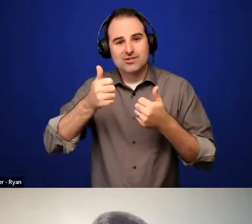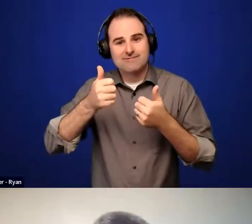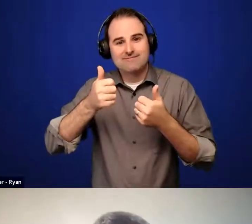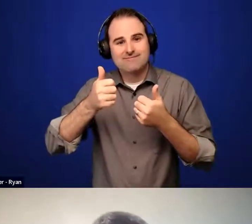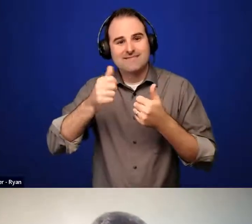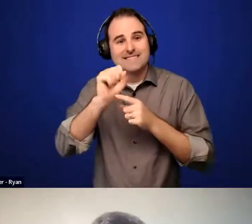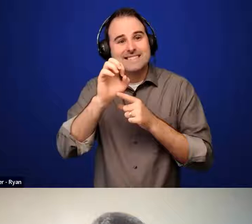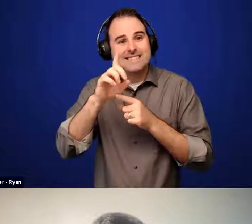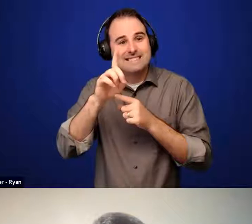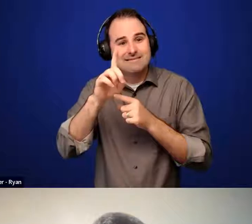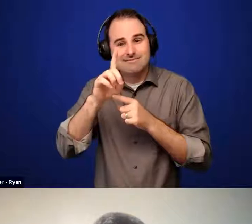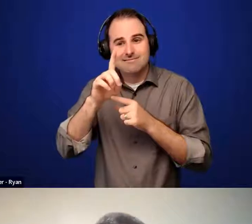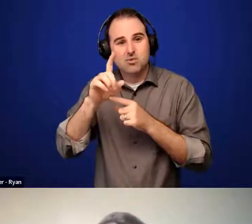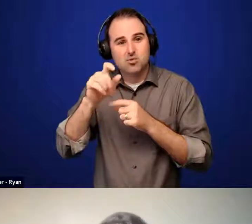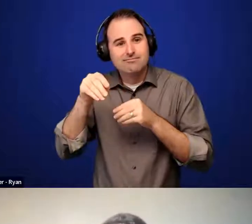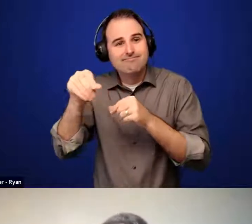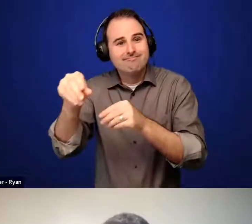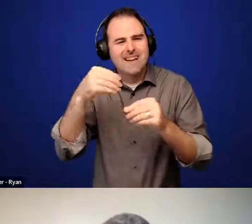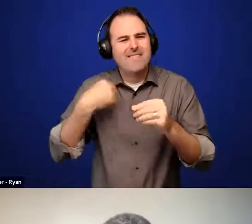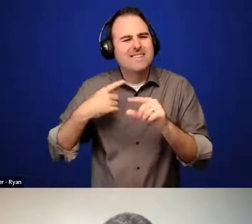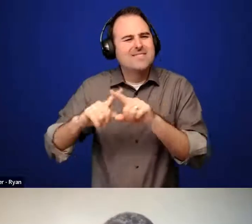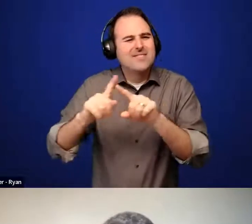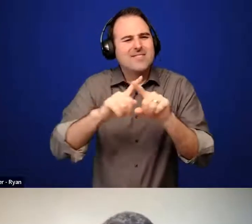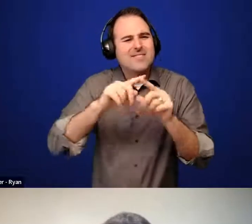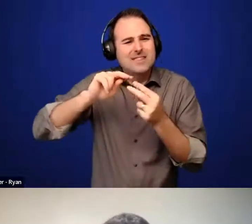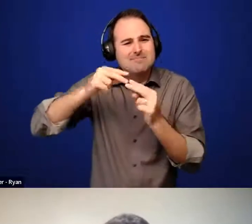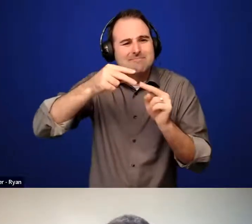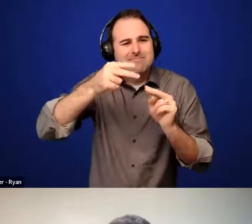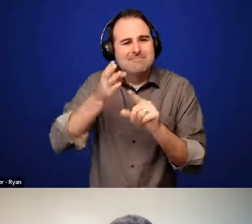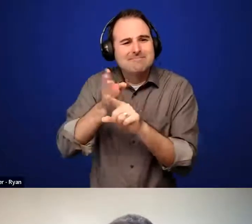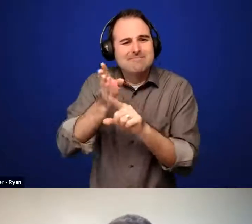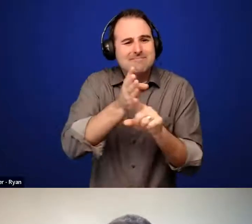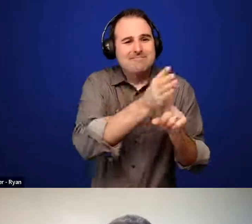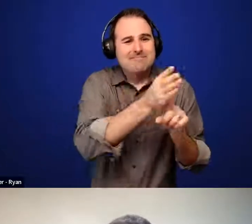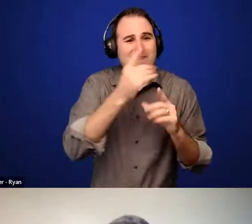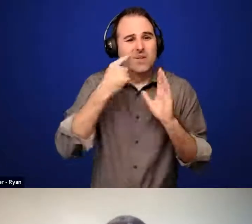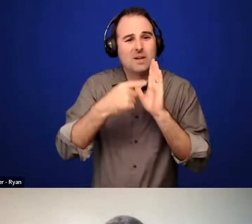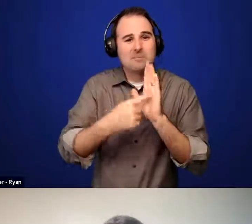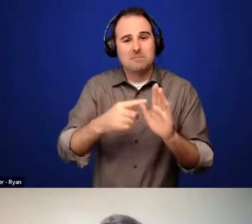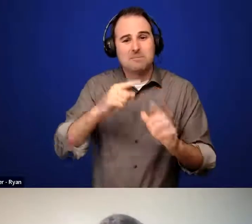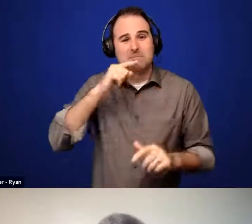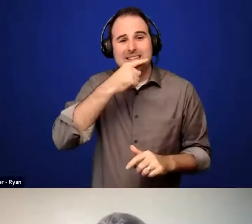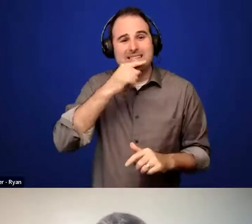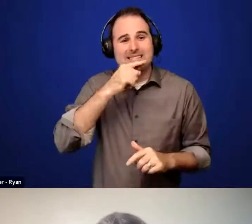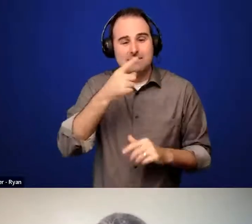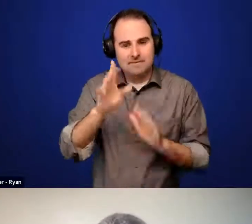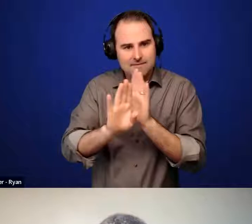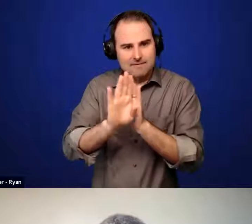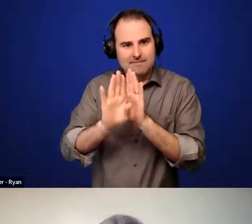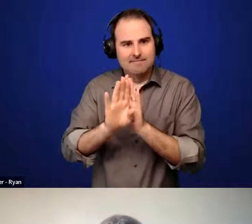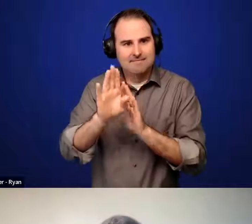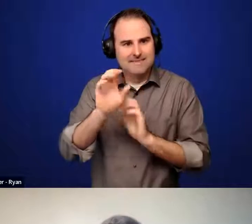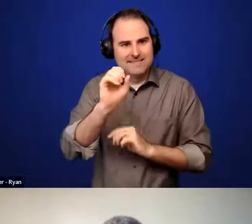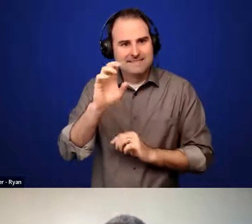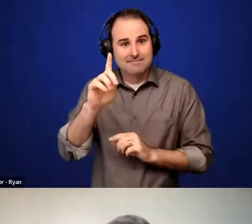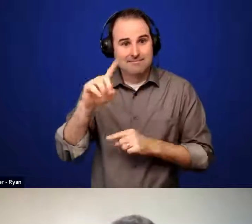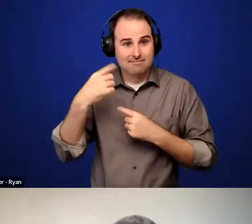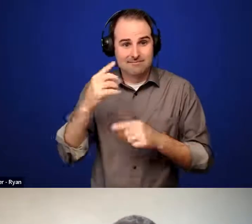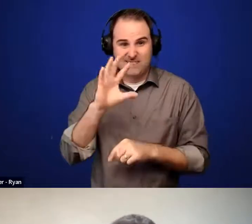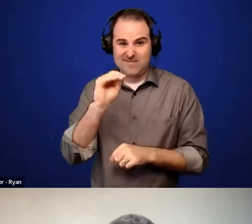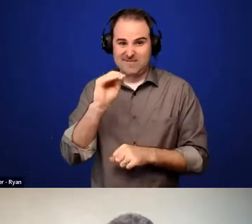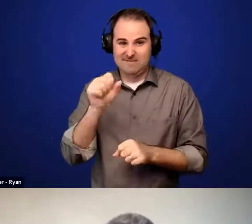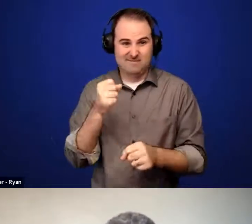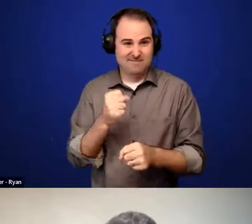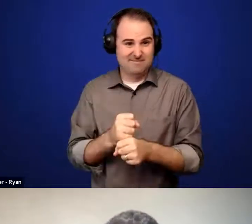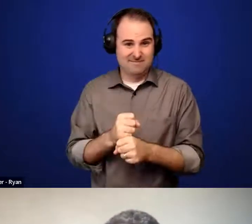tolerant variety. Let's just take the case of maize that has been developed for over 50 years by CIMMYT